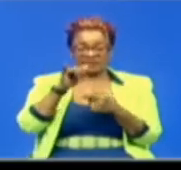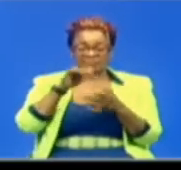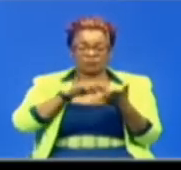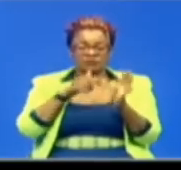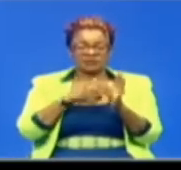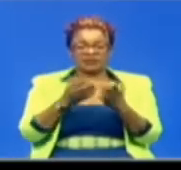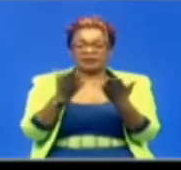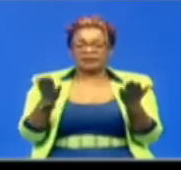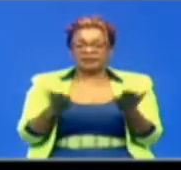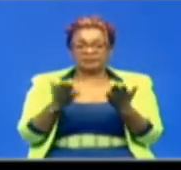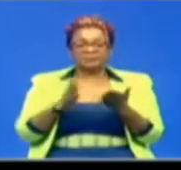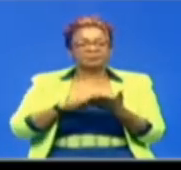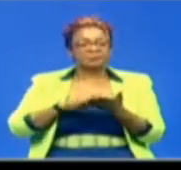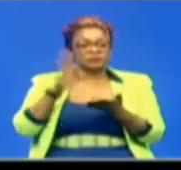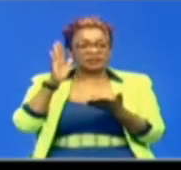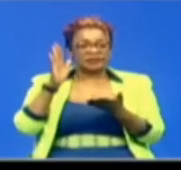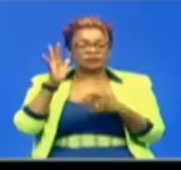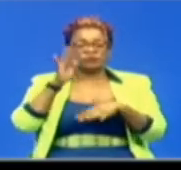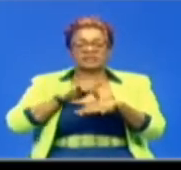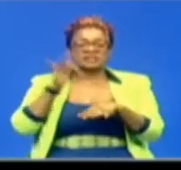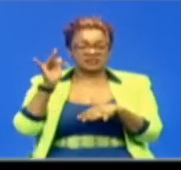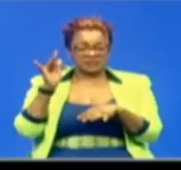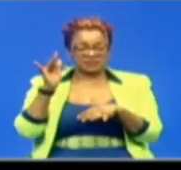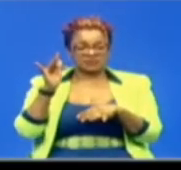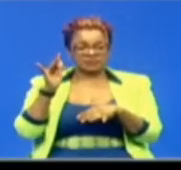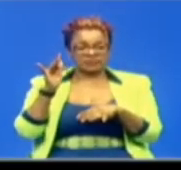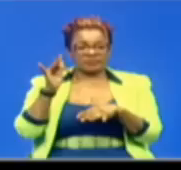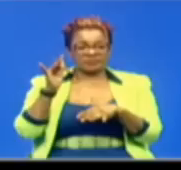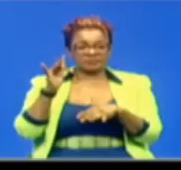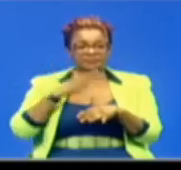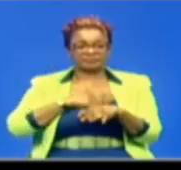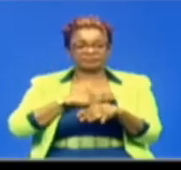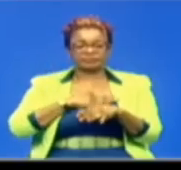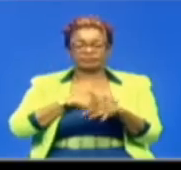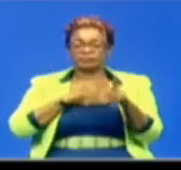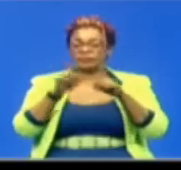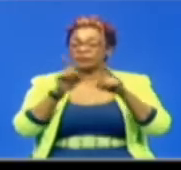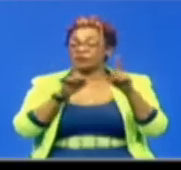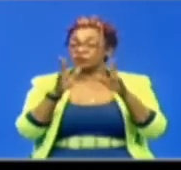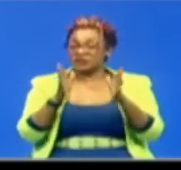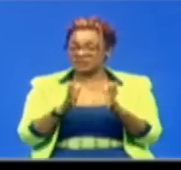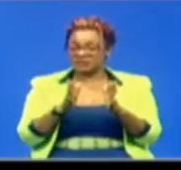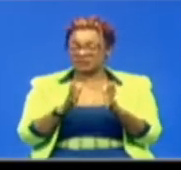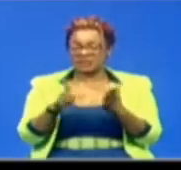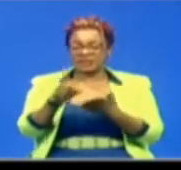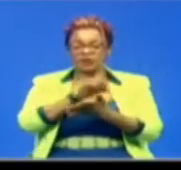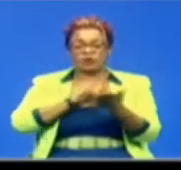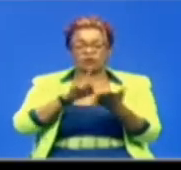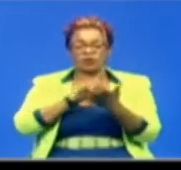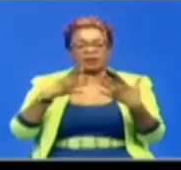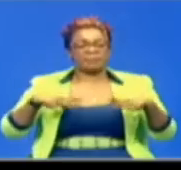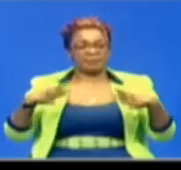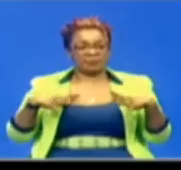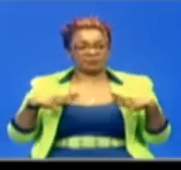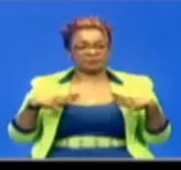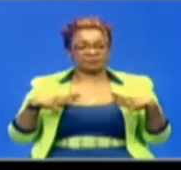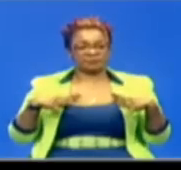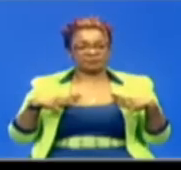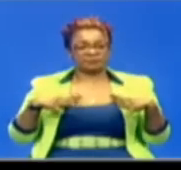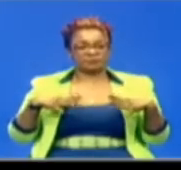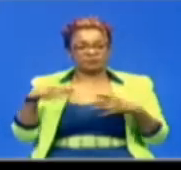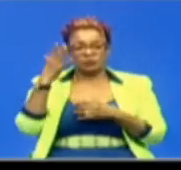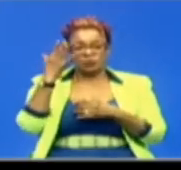is mostly to sensitize our tourists, our local people. Why should